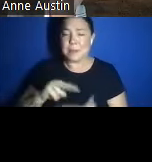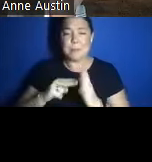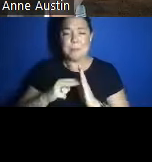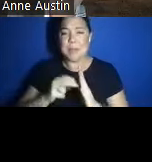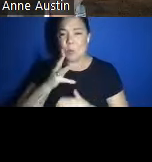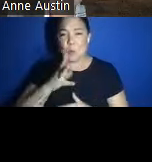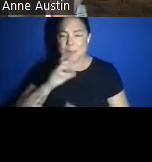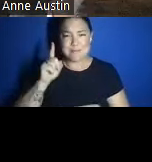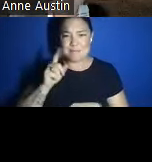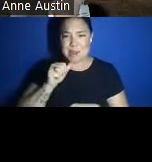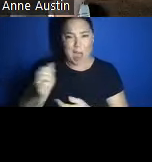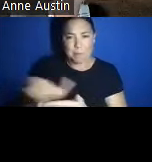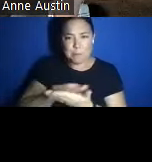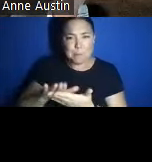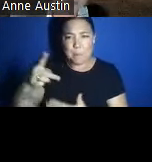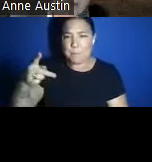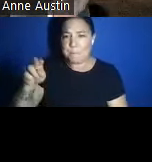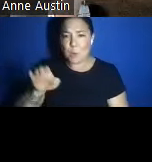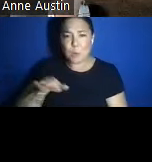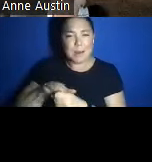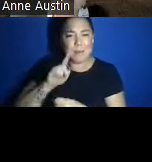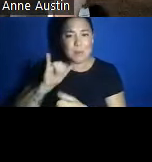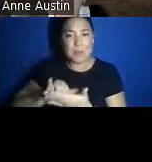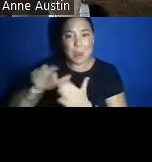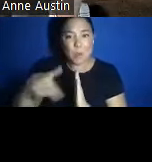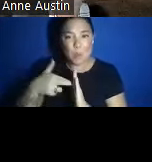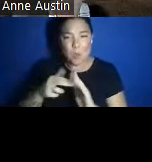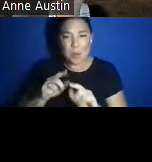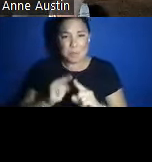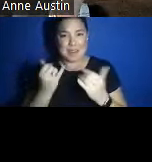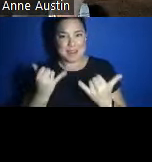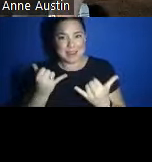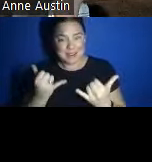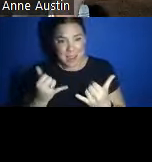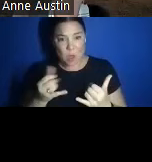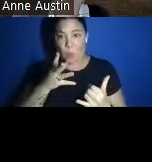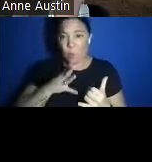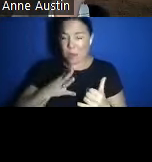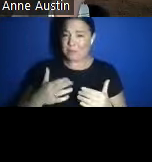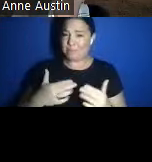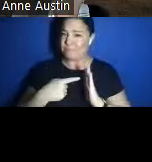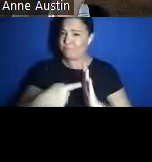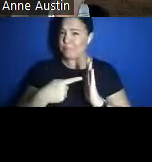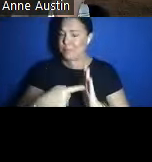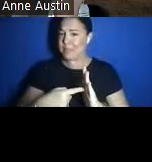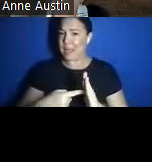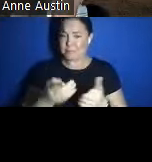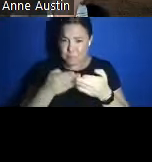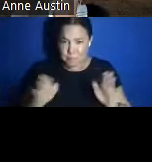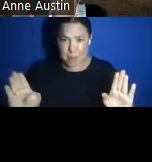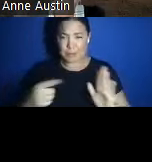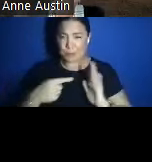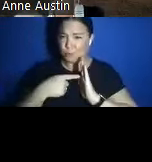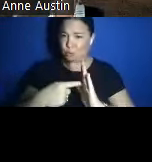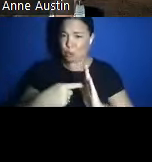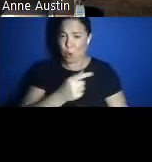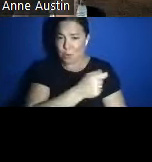role, these Hathoric tattoos placed publicly and permanently on this woman's body meant that her body